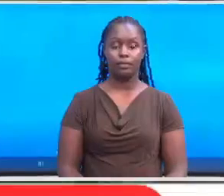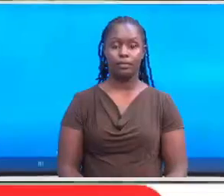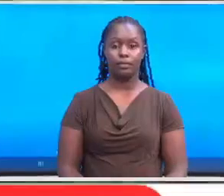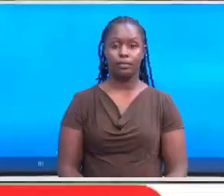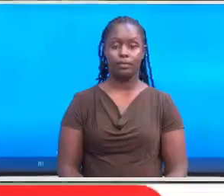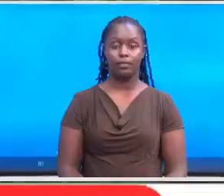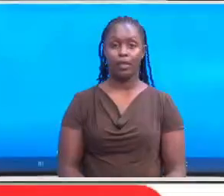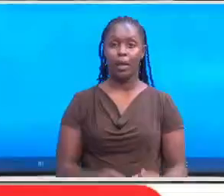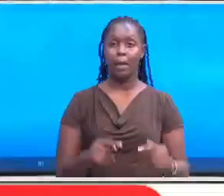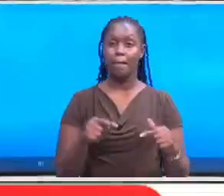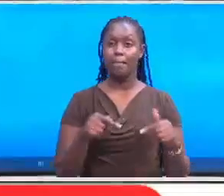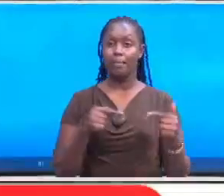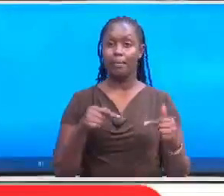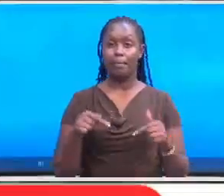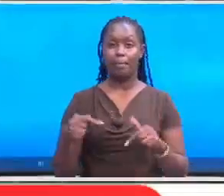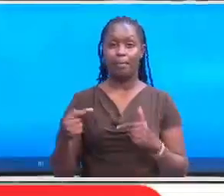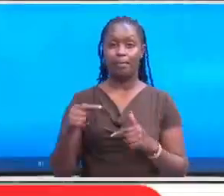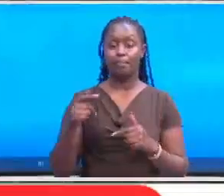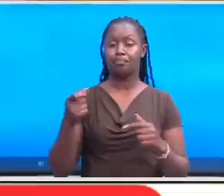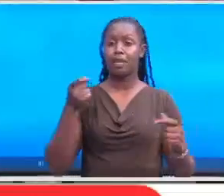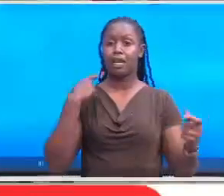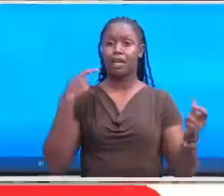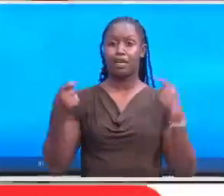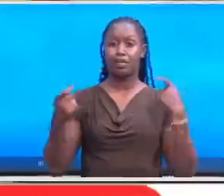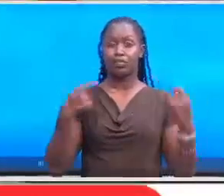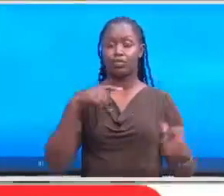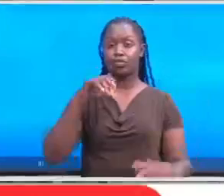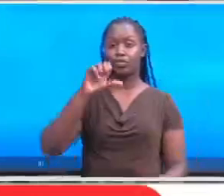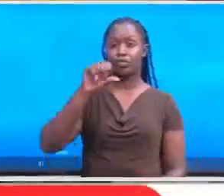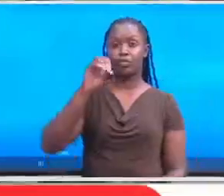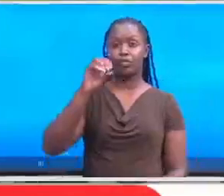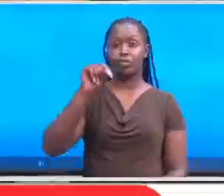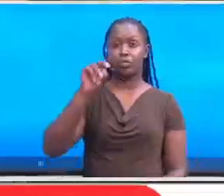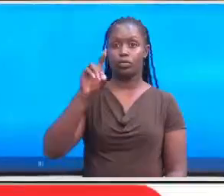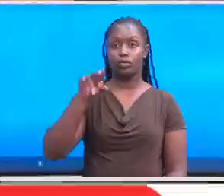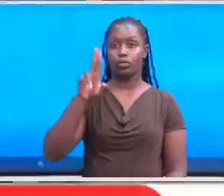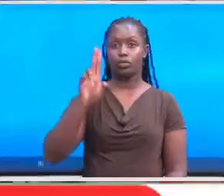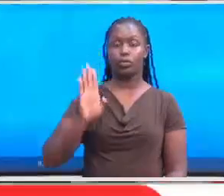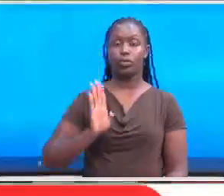Tense atmosphere on the Kericho-Sondu border.